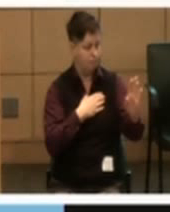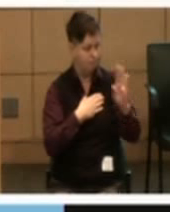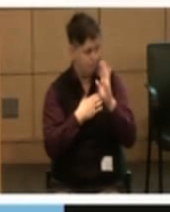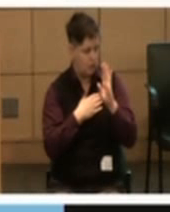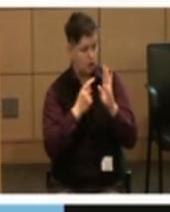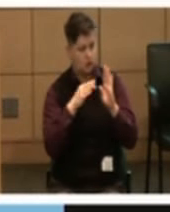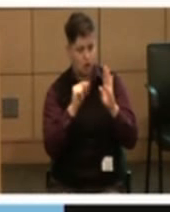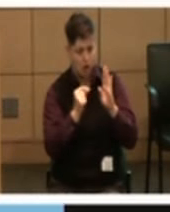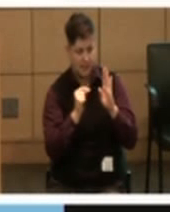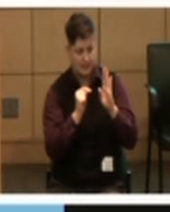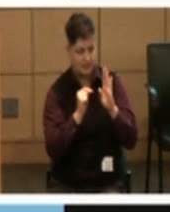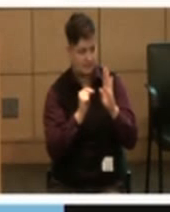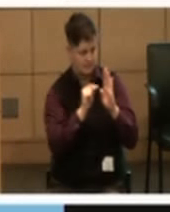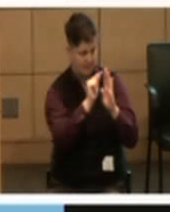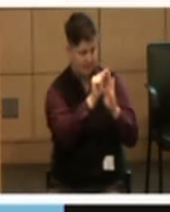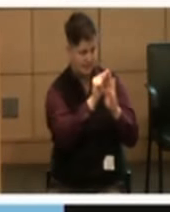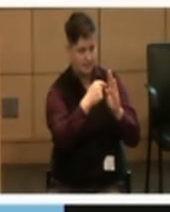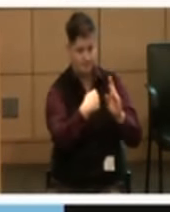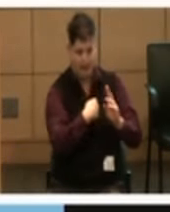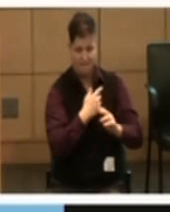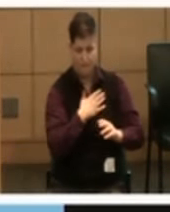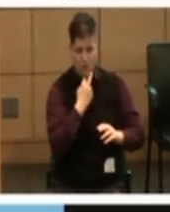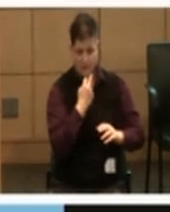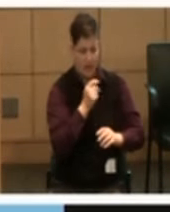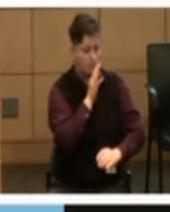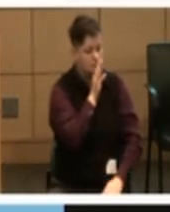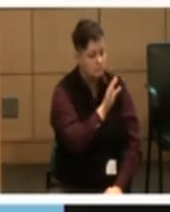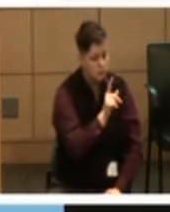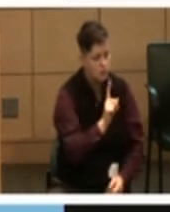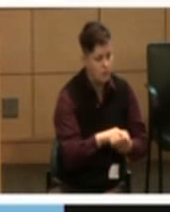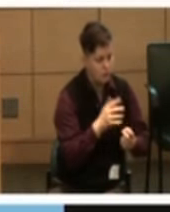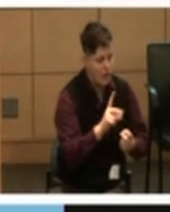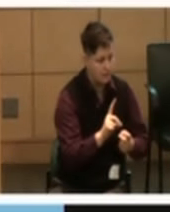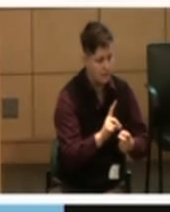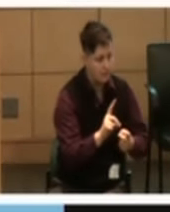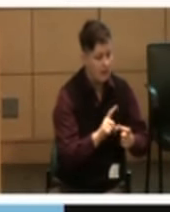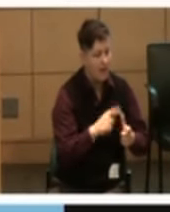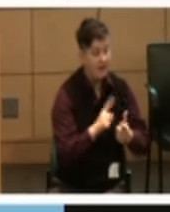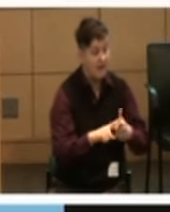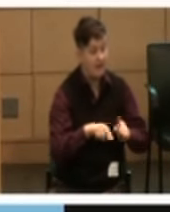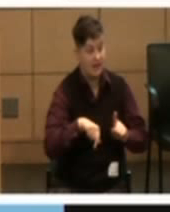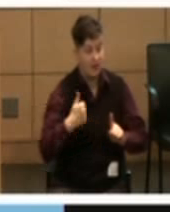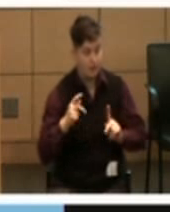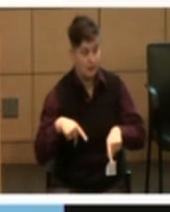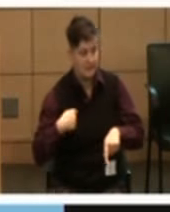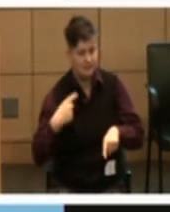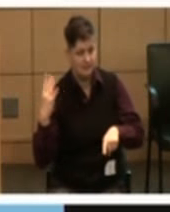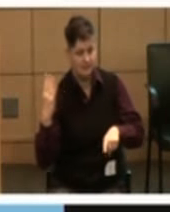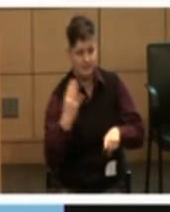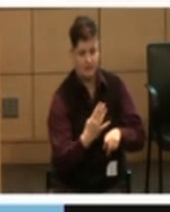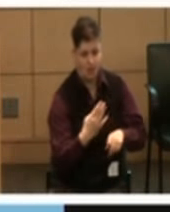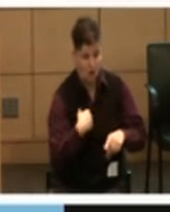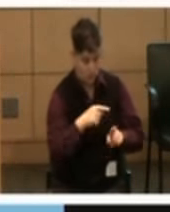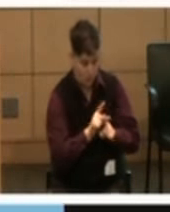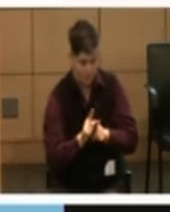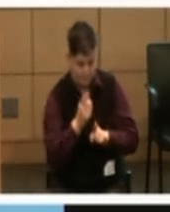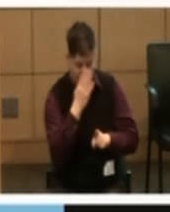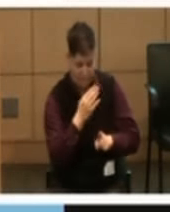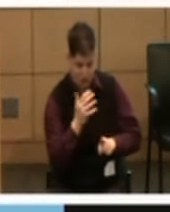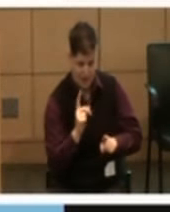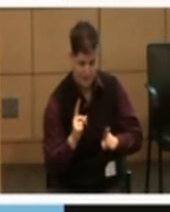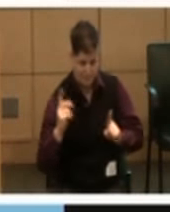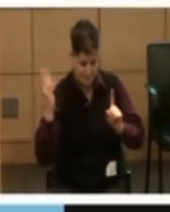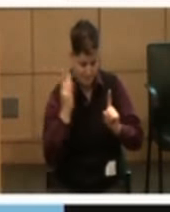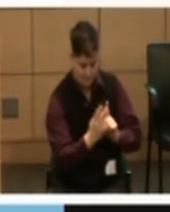the child, and then the competition is also coming from the front of the child. And as Dr. Leibold discussed, we know that